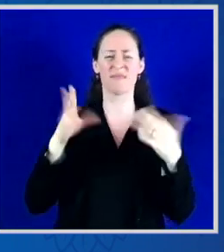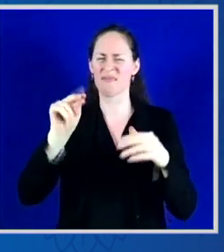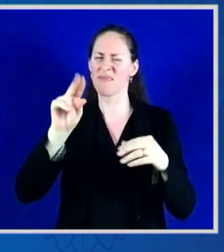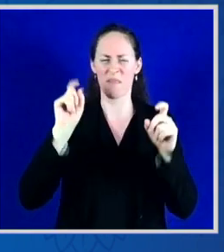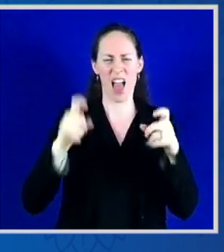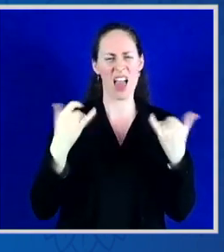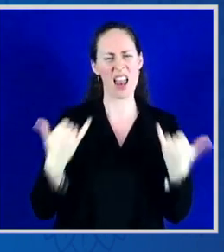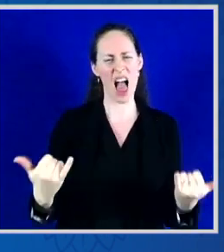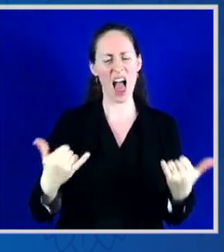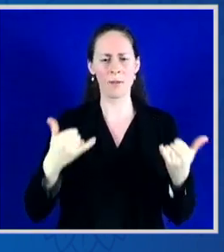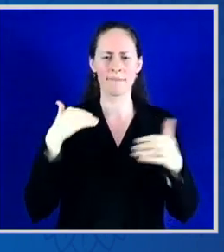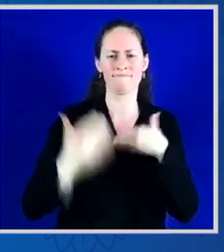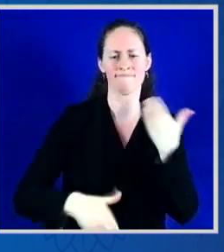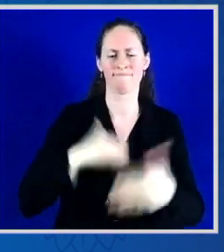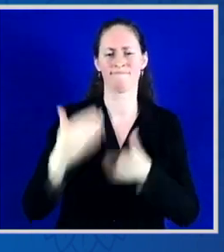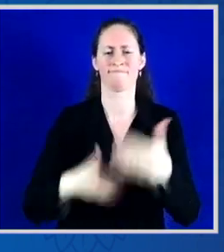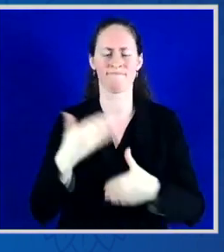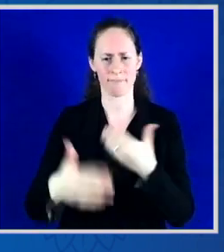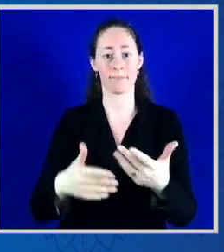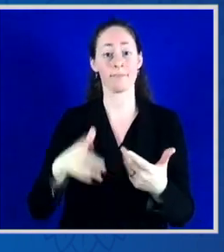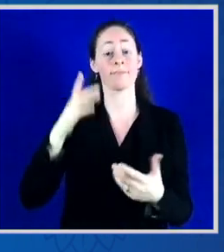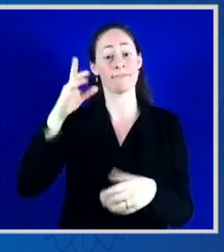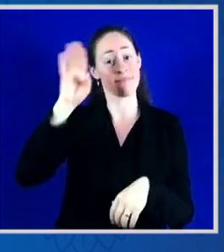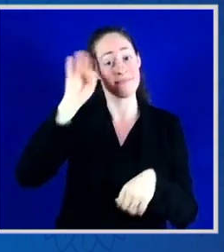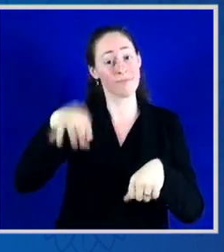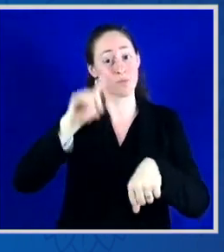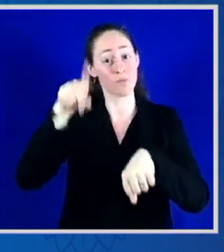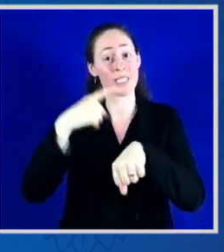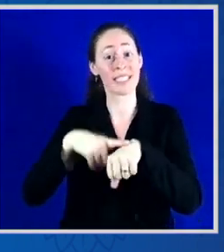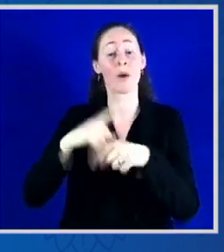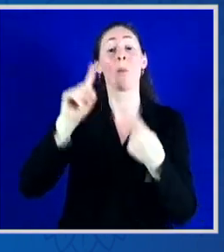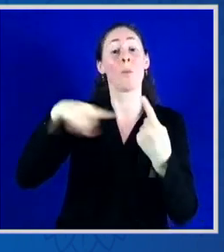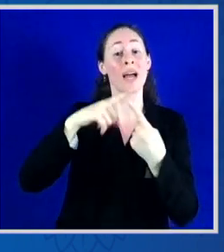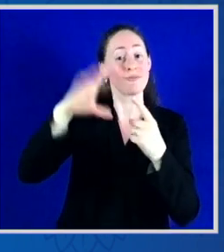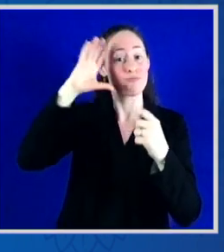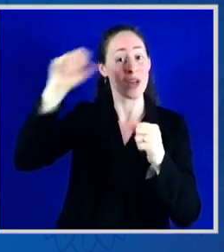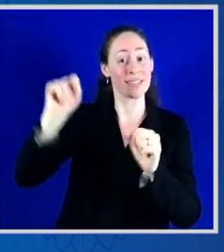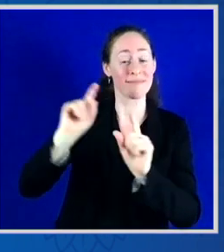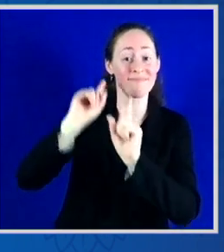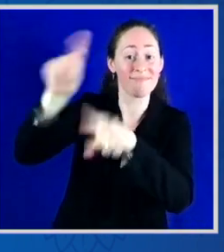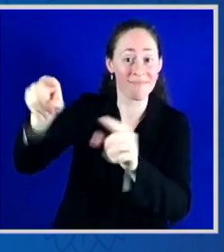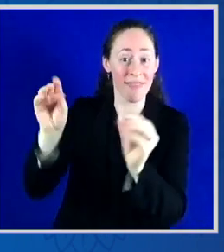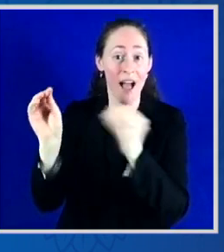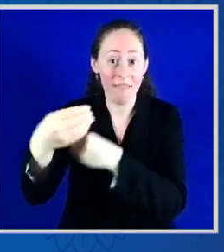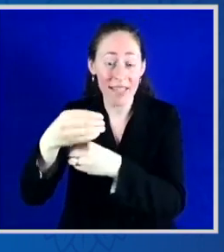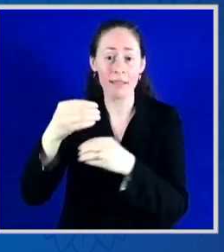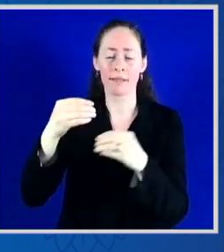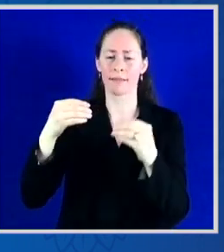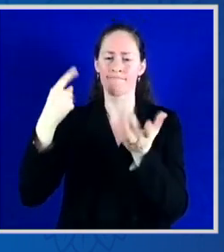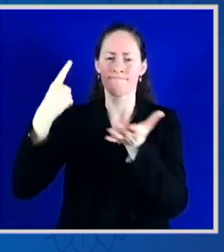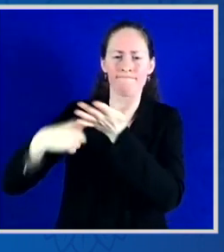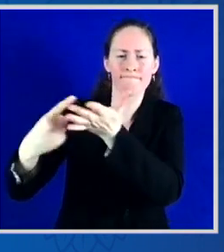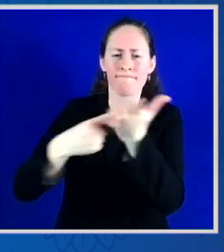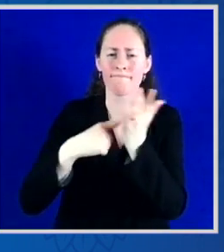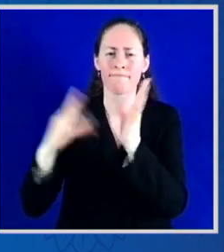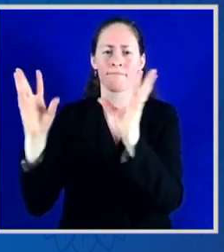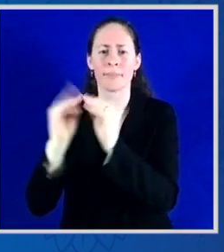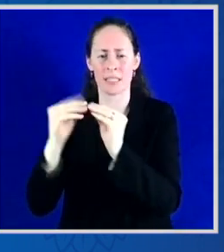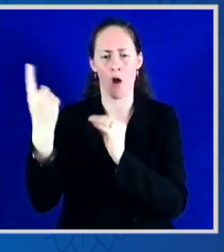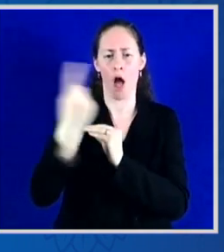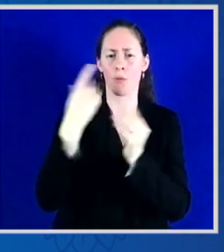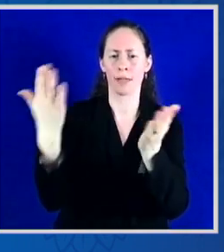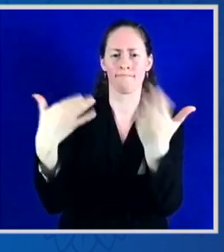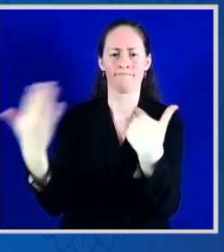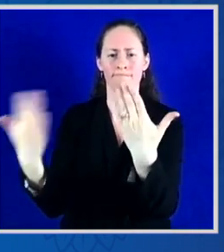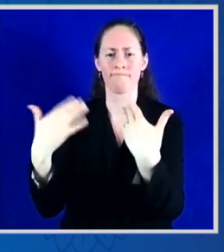down to the Oval Office or a meeting with his advisors, he takes you with him. Everything